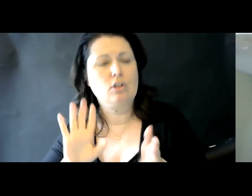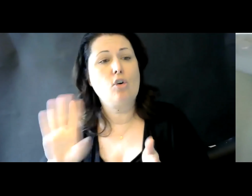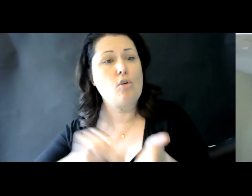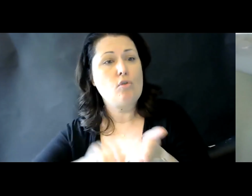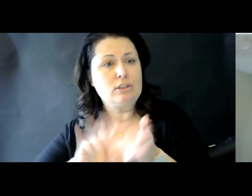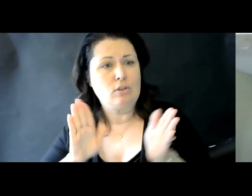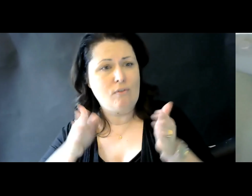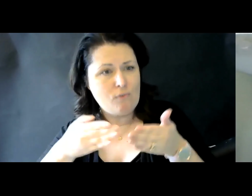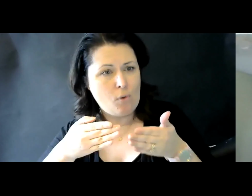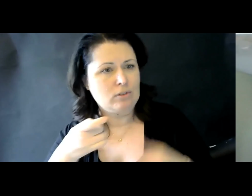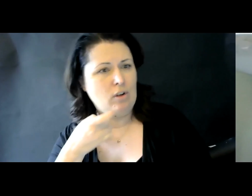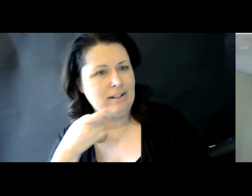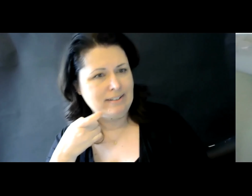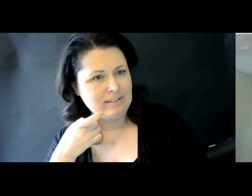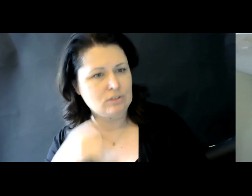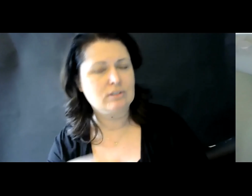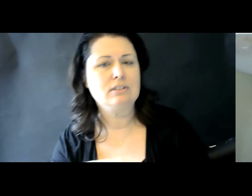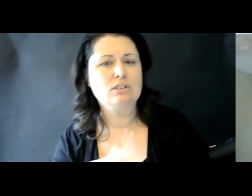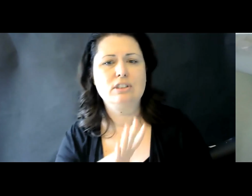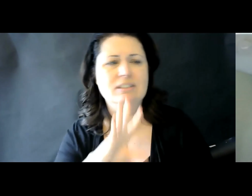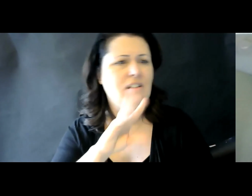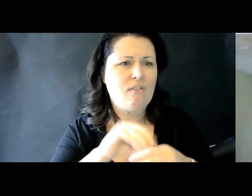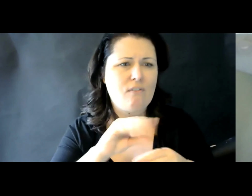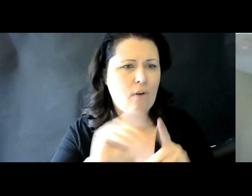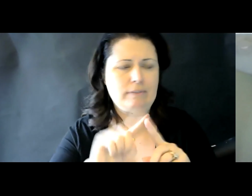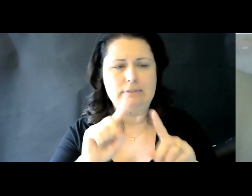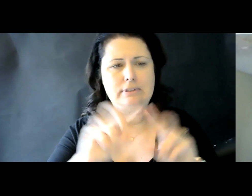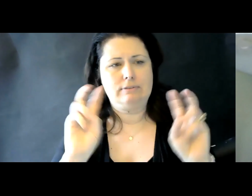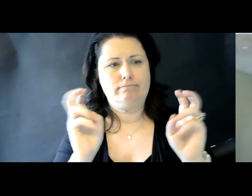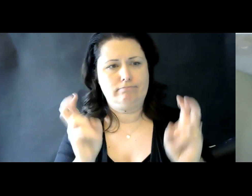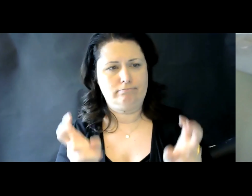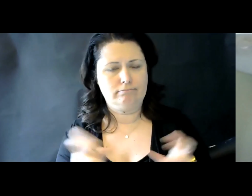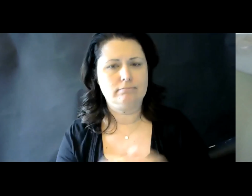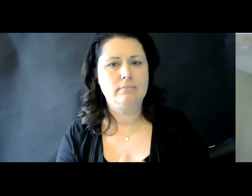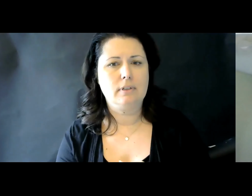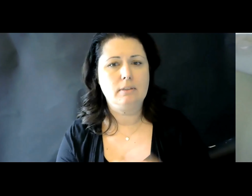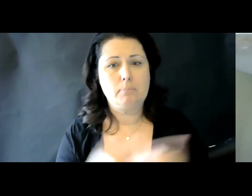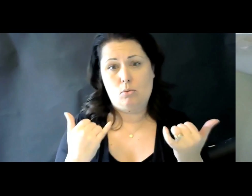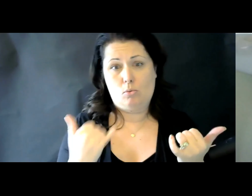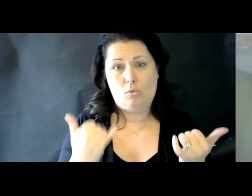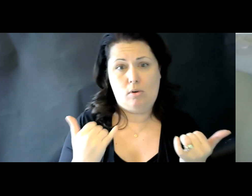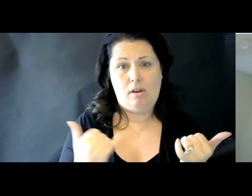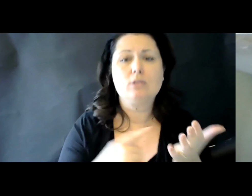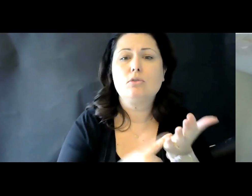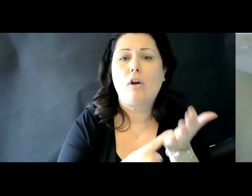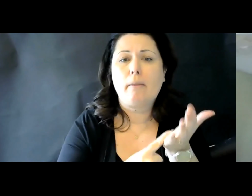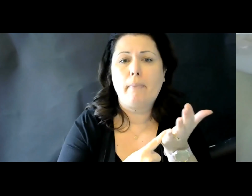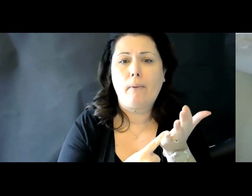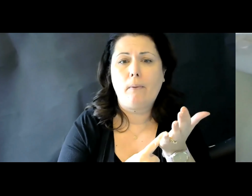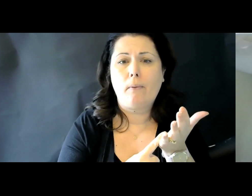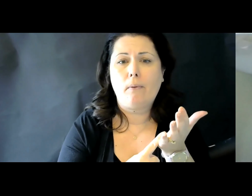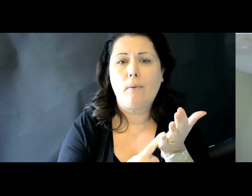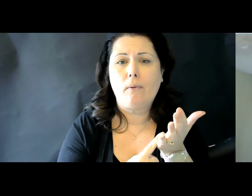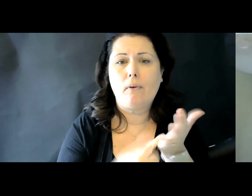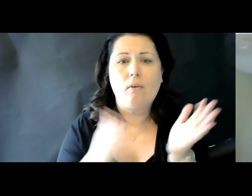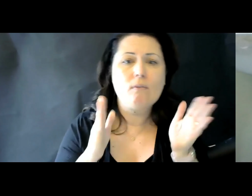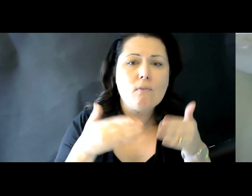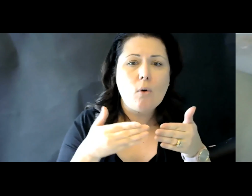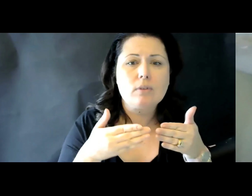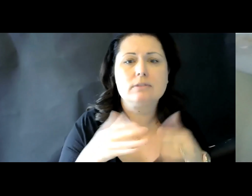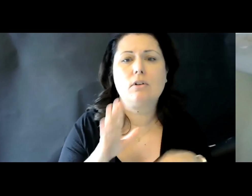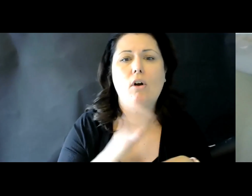addiction, and she is engaged in a variety of research topics, but the ones that she'll be speaking about today, which are her current focuses,